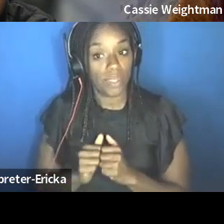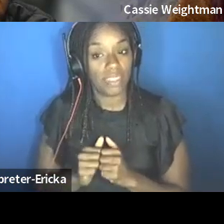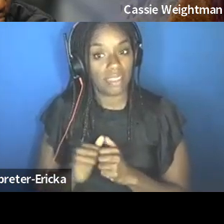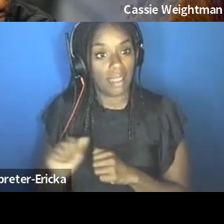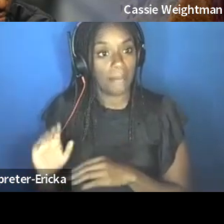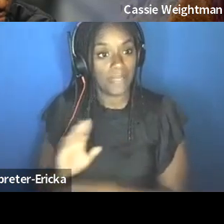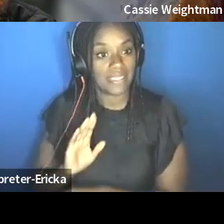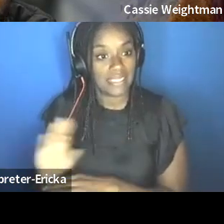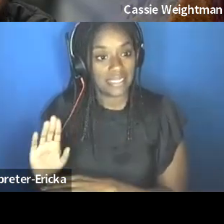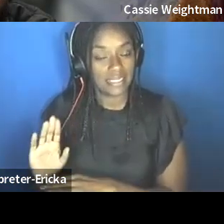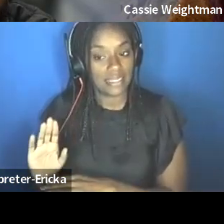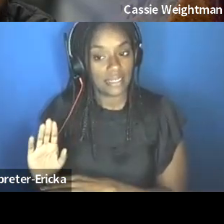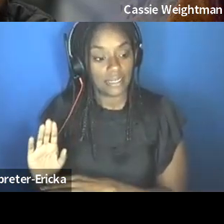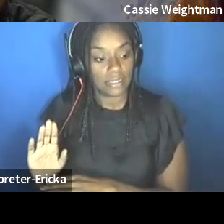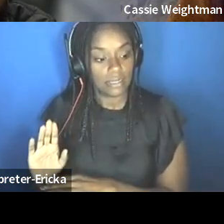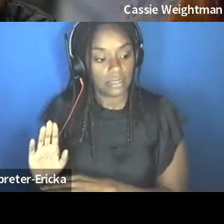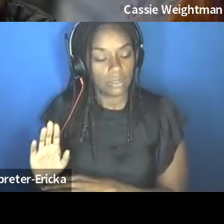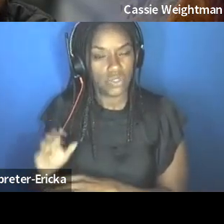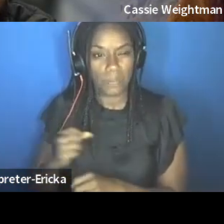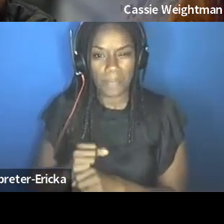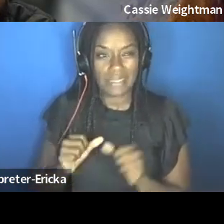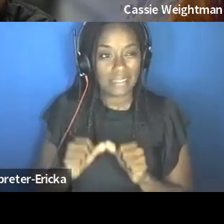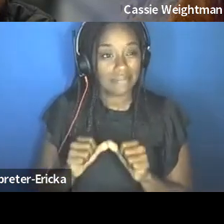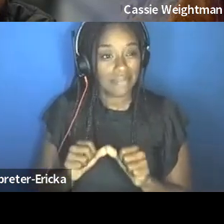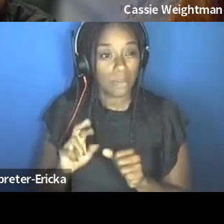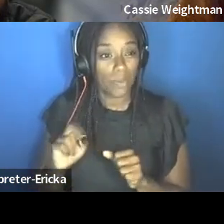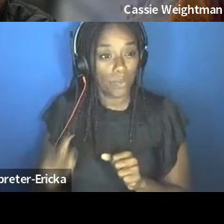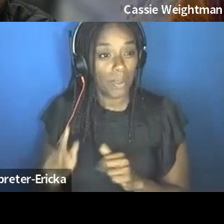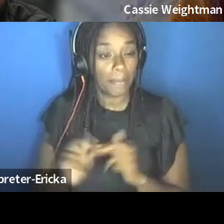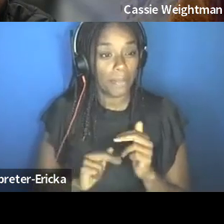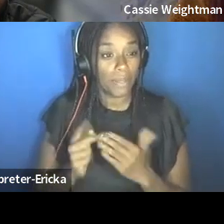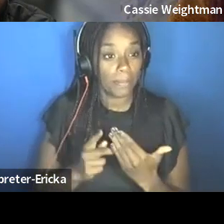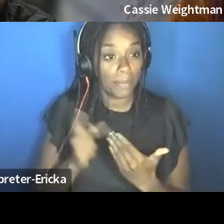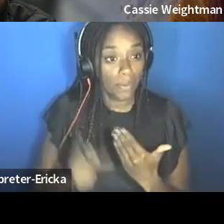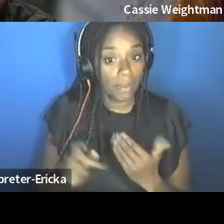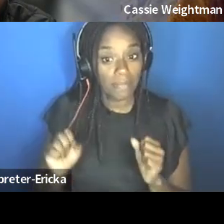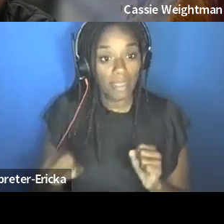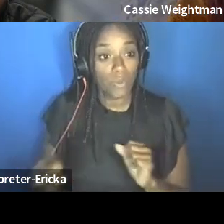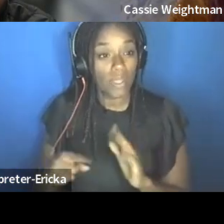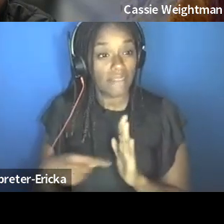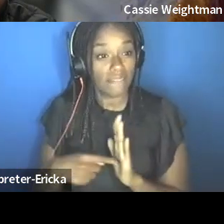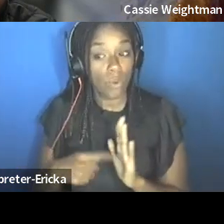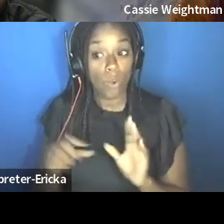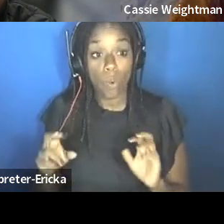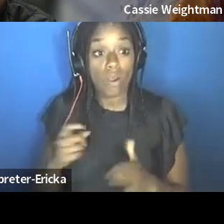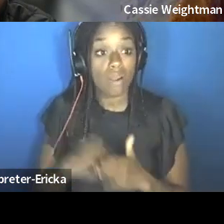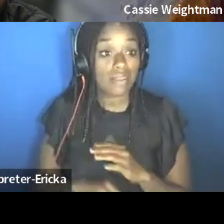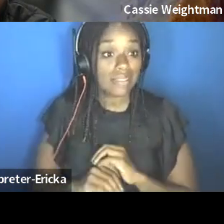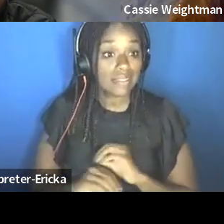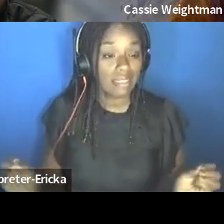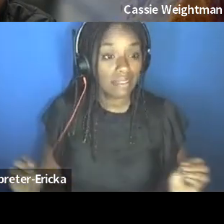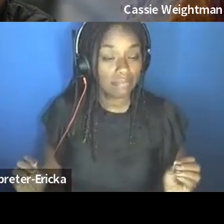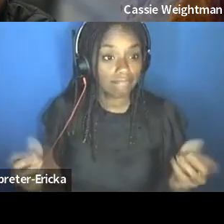entity to create a sustainable ramp building program that's affordable or costs nothing for folks